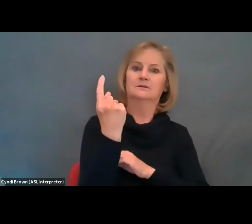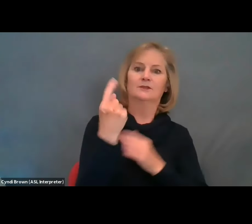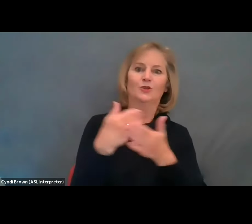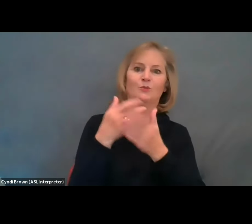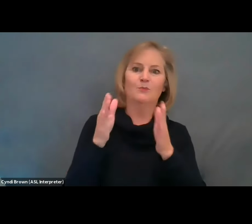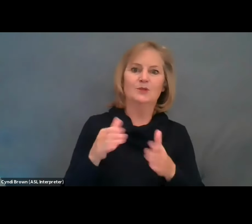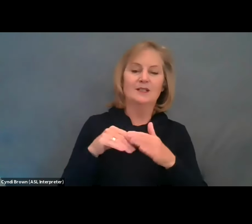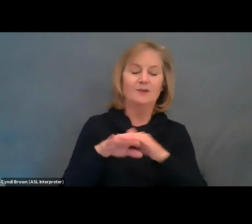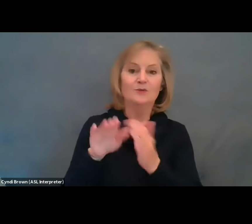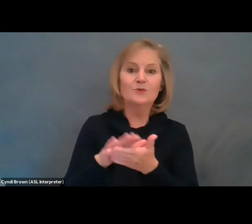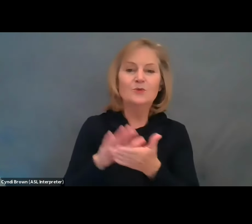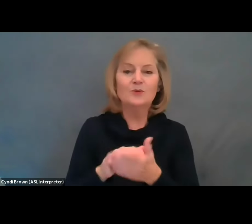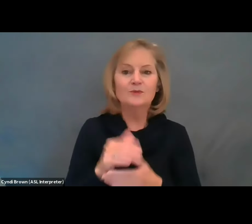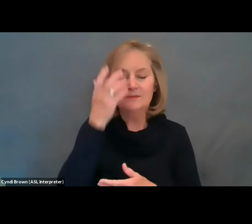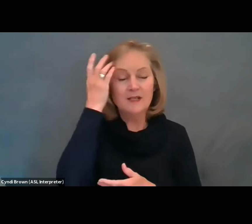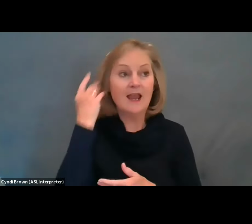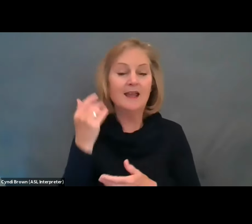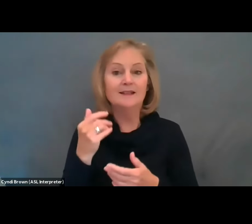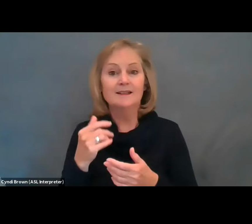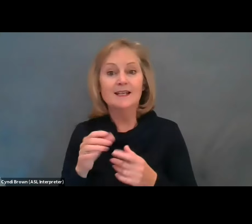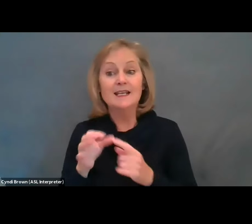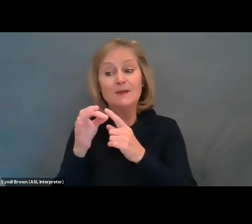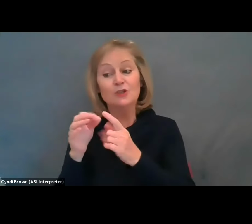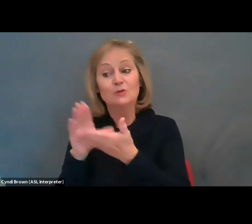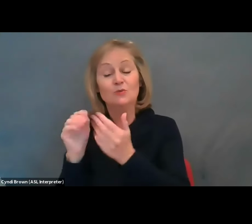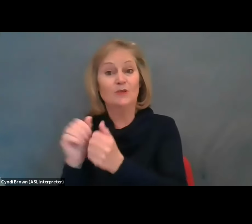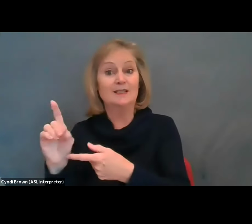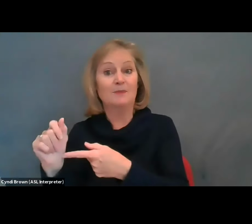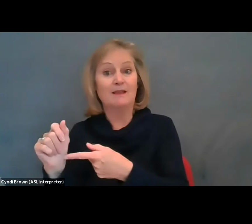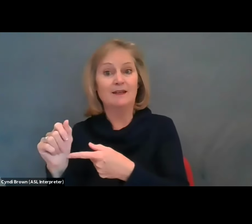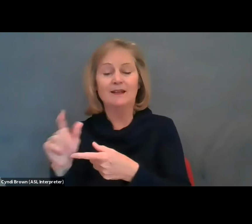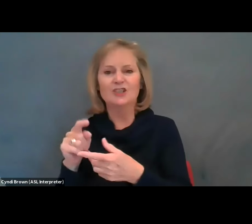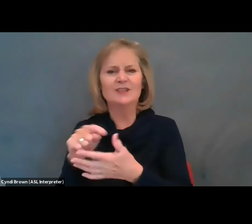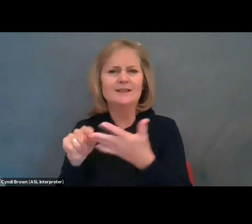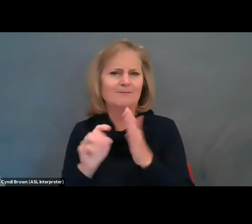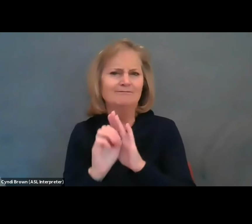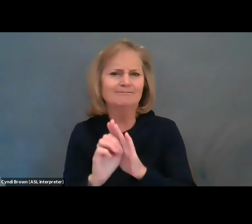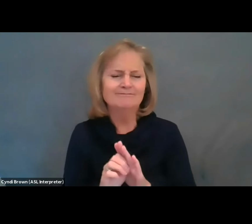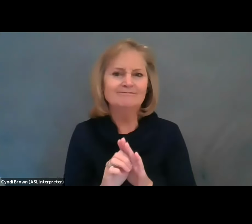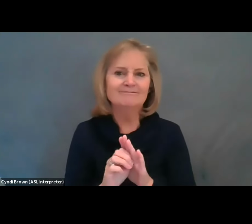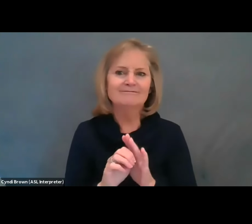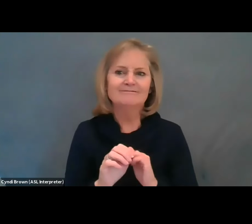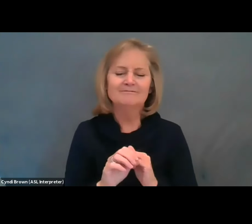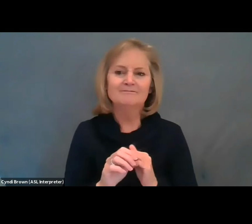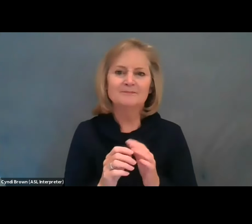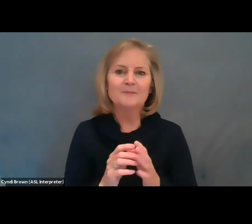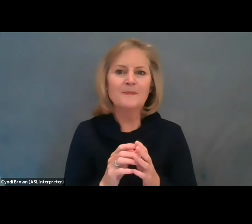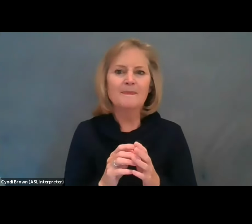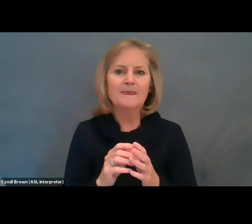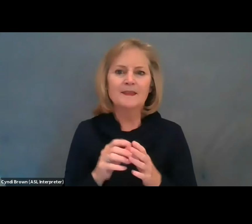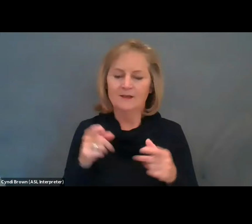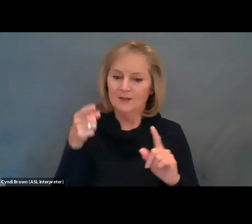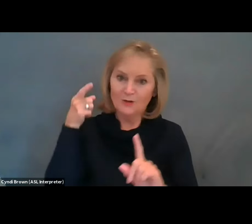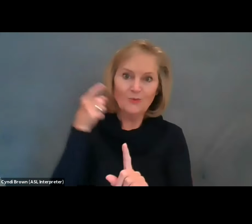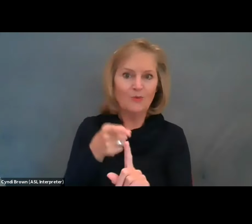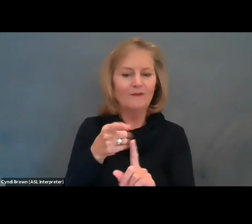into the school for the new student, especially a student with a disability. So these are just some examples that really, the core of it